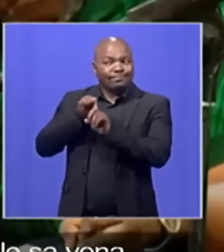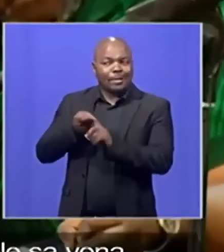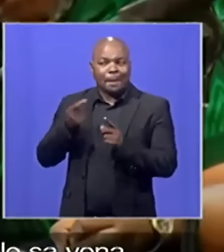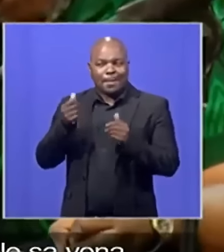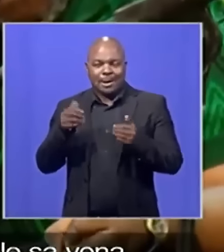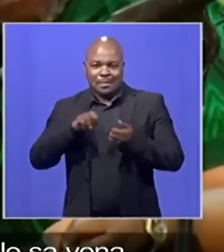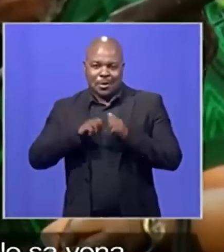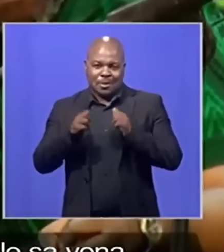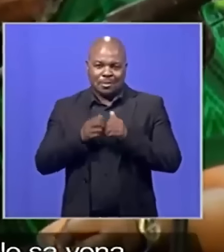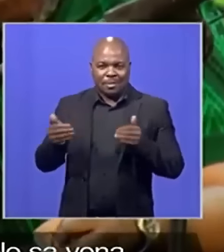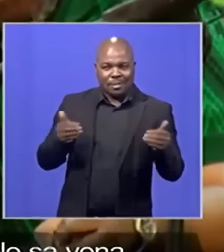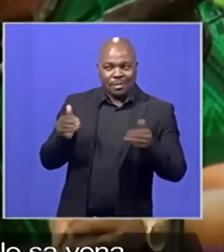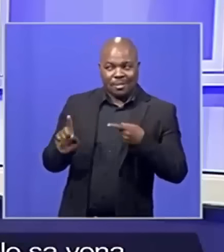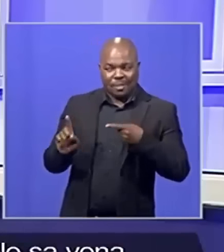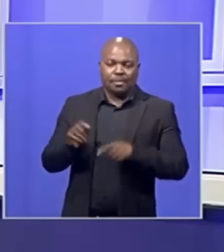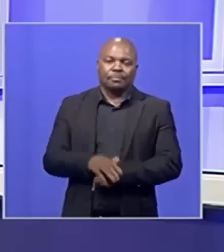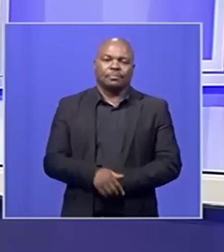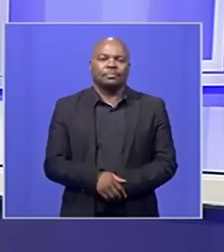mašeleng